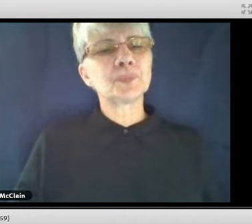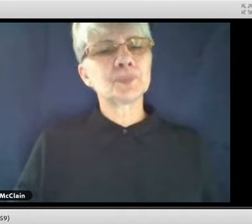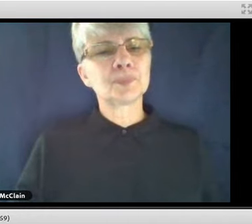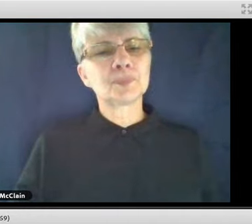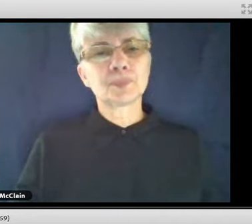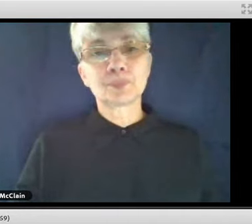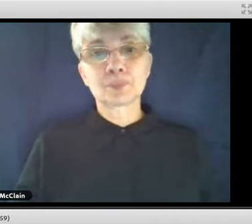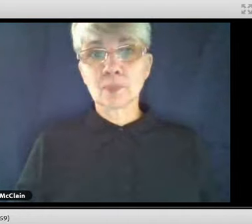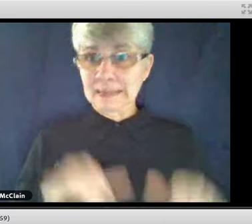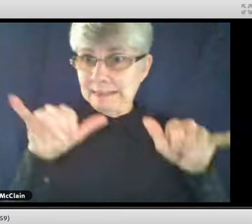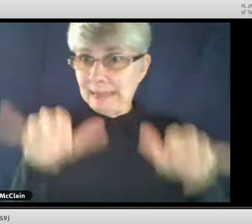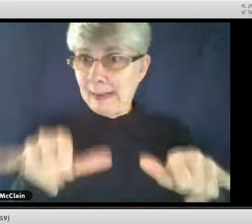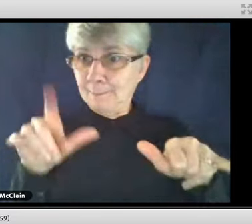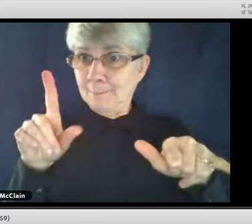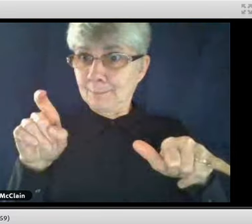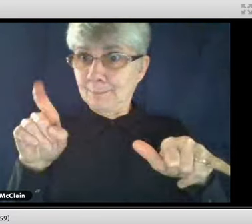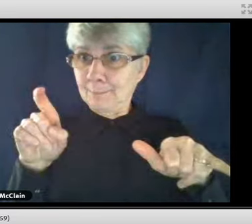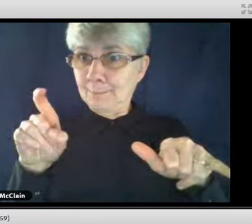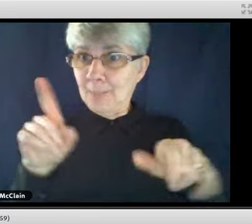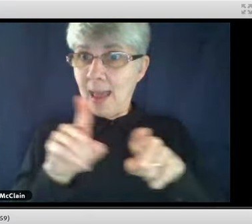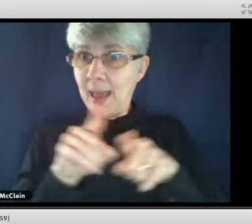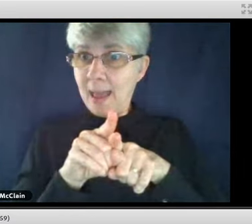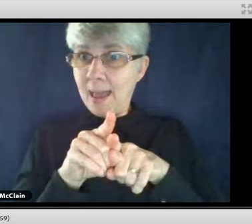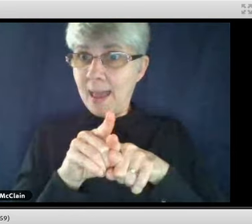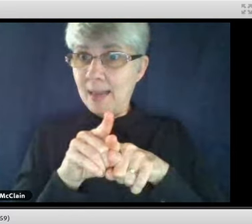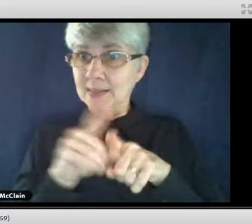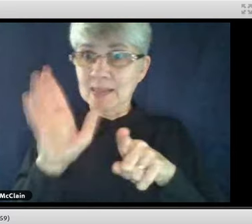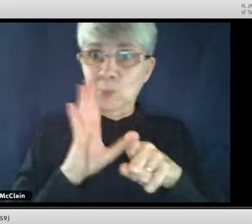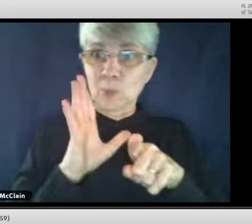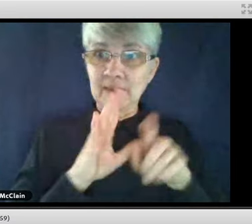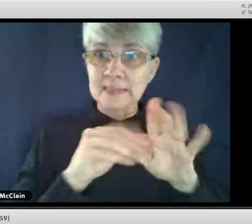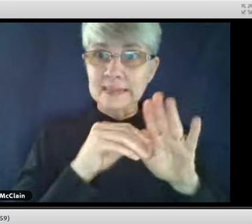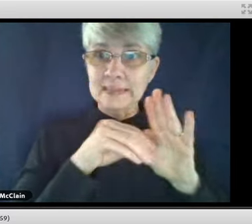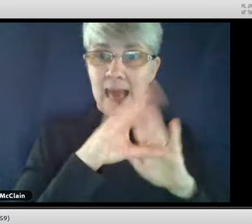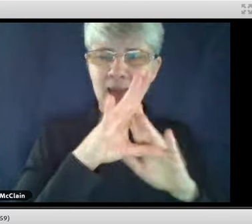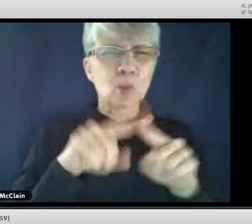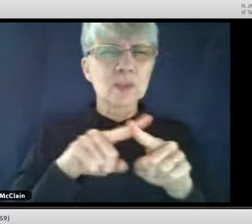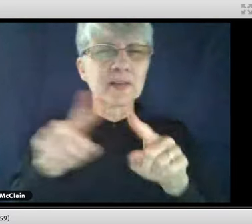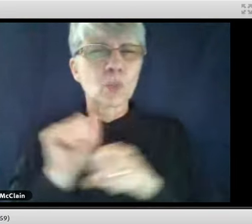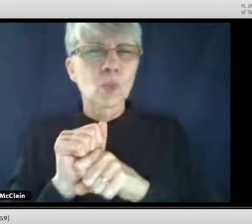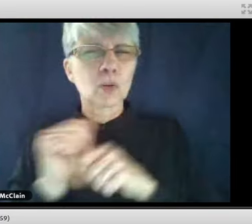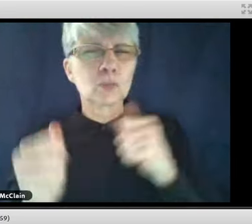Is it the same as in the previous slide, or is this a different work?